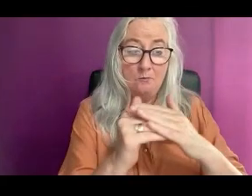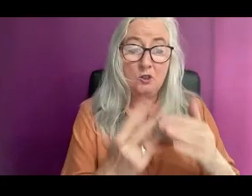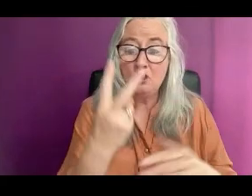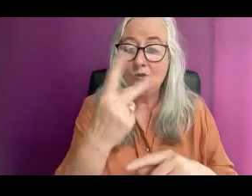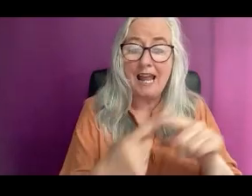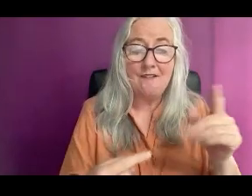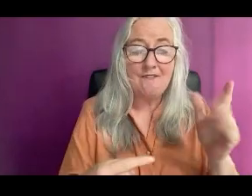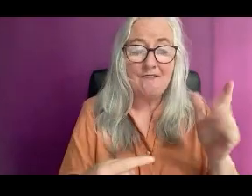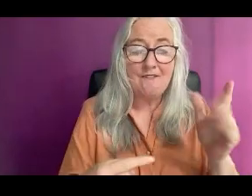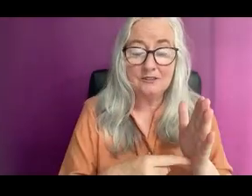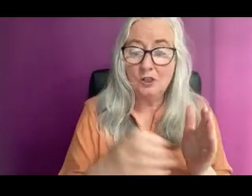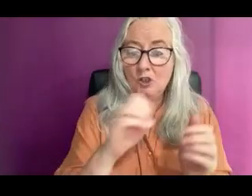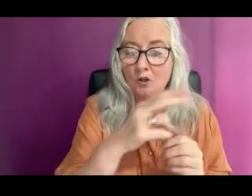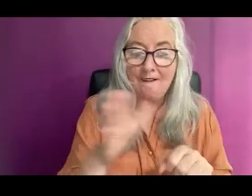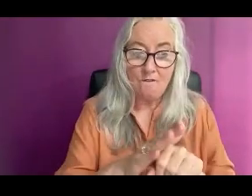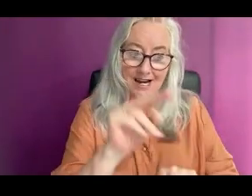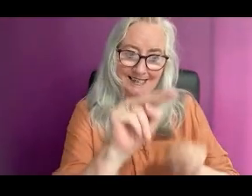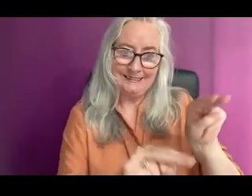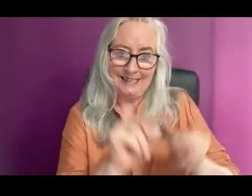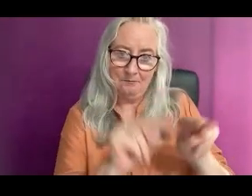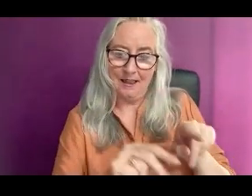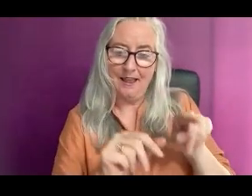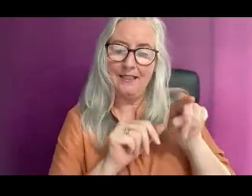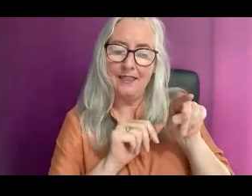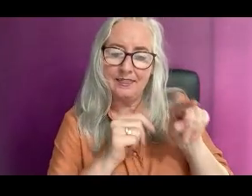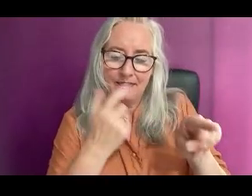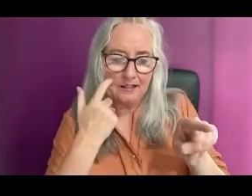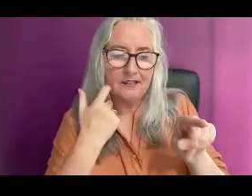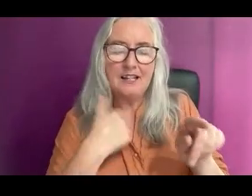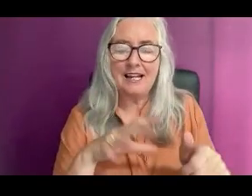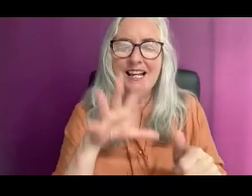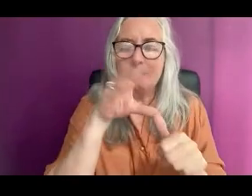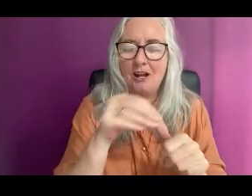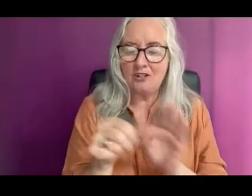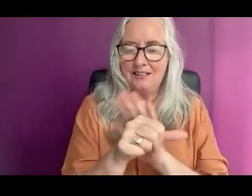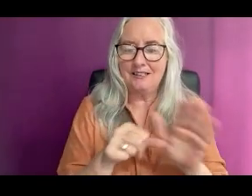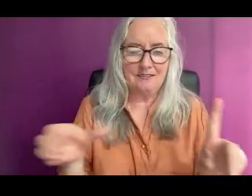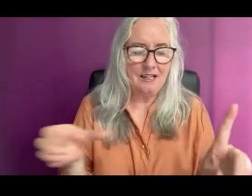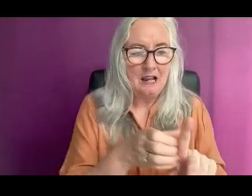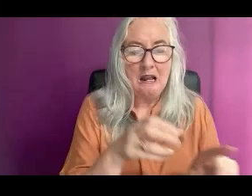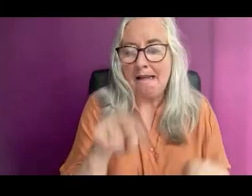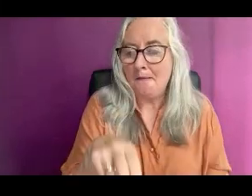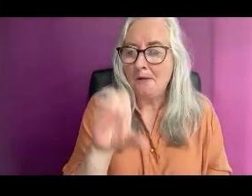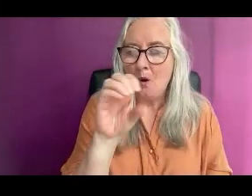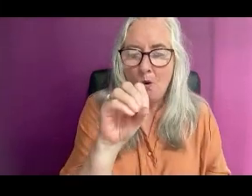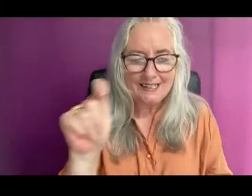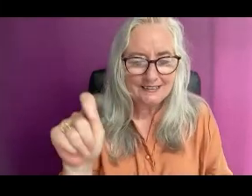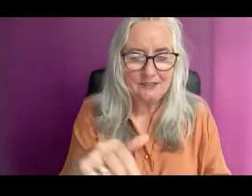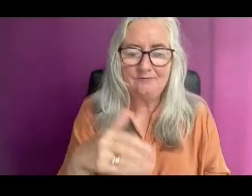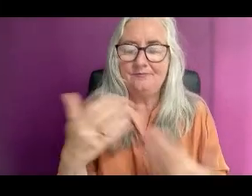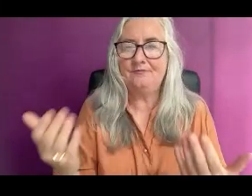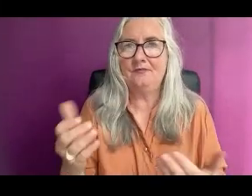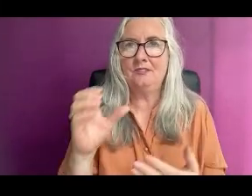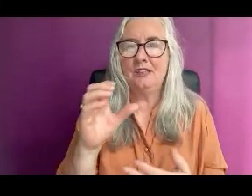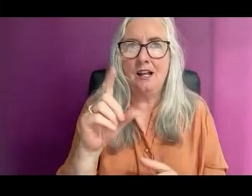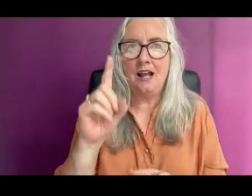€2,500 available for this assessment. And so this is where a kind of a specialist will come in, could be an occupational therapist, occupational